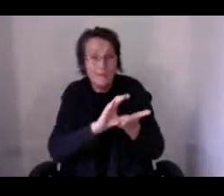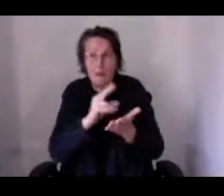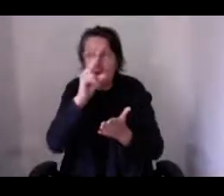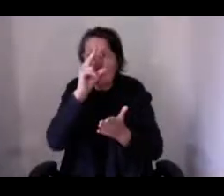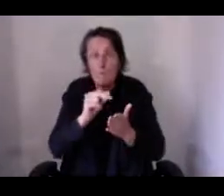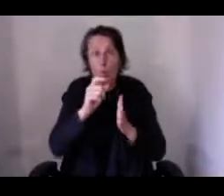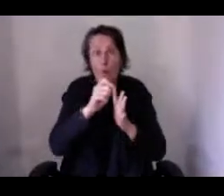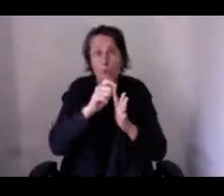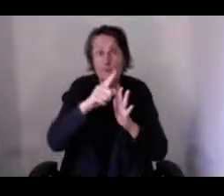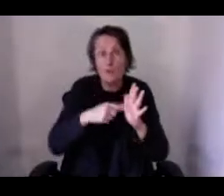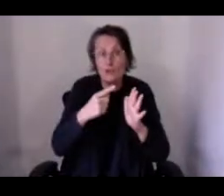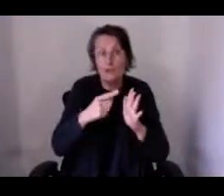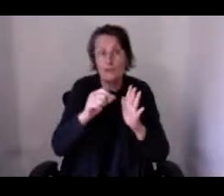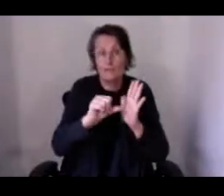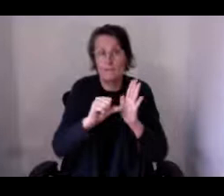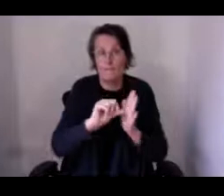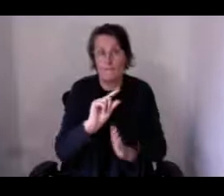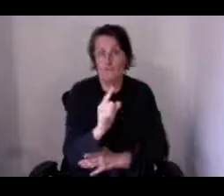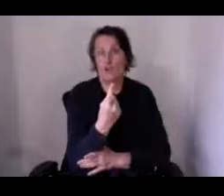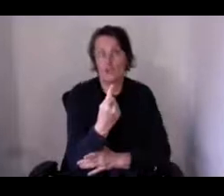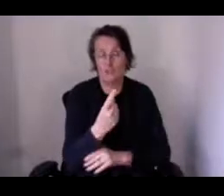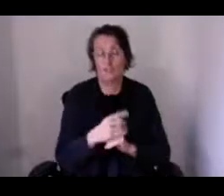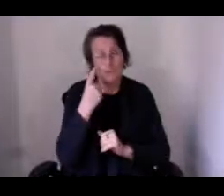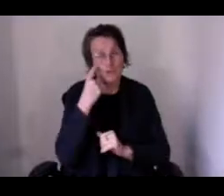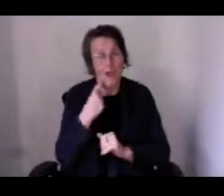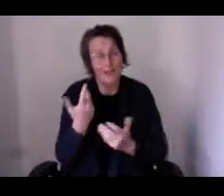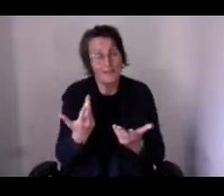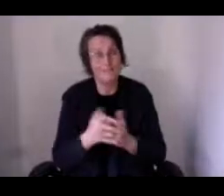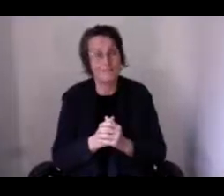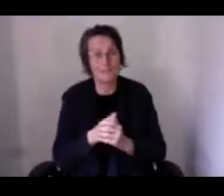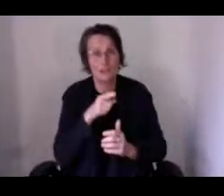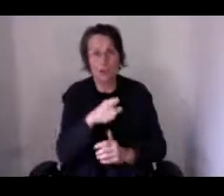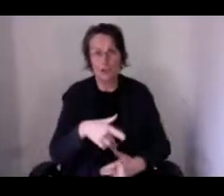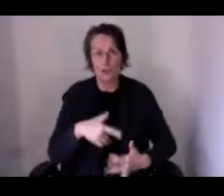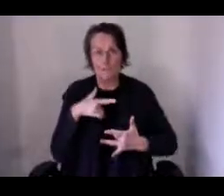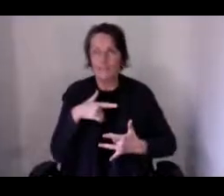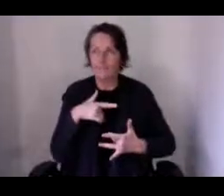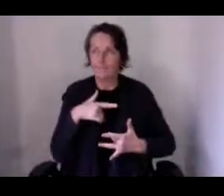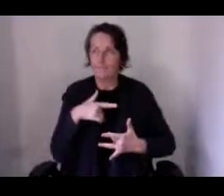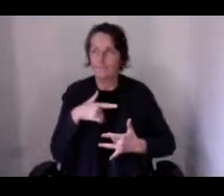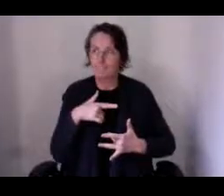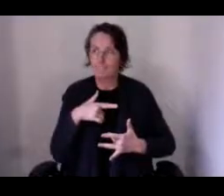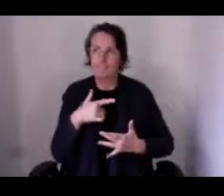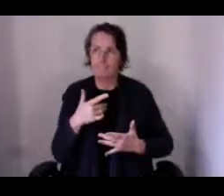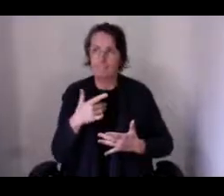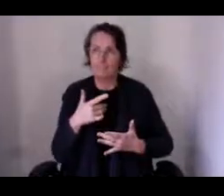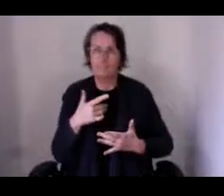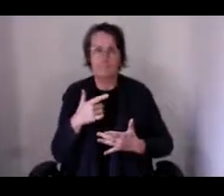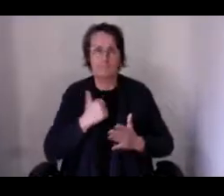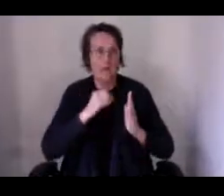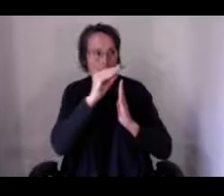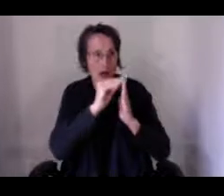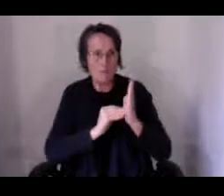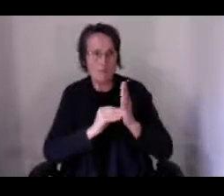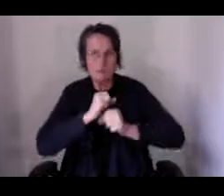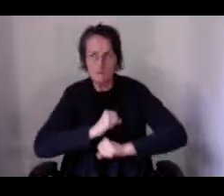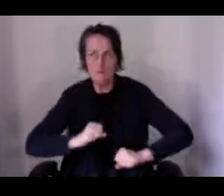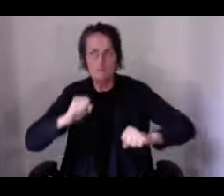first. Try something that you know, build your application writing muscle, if you